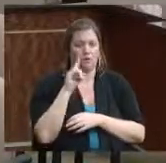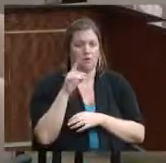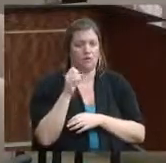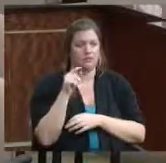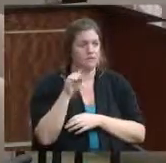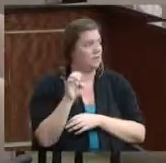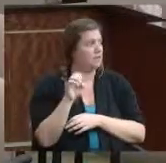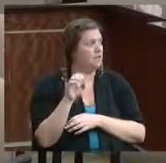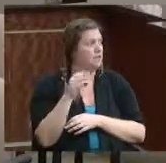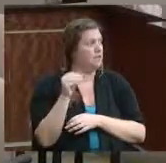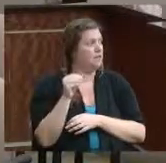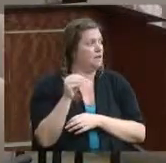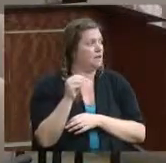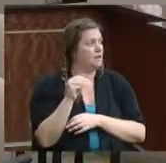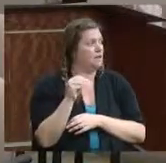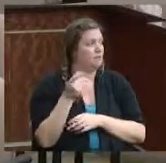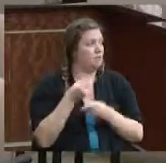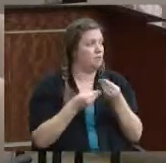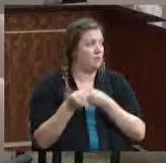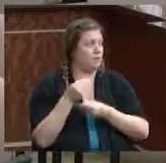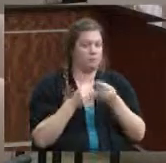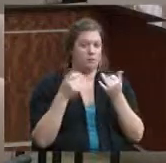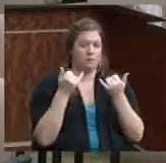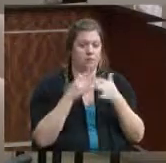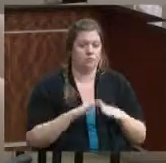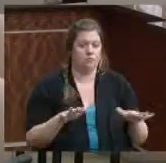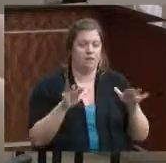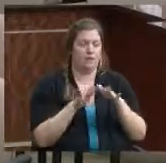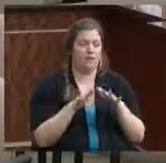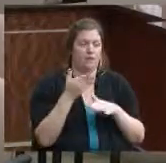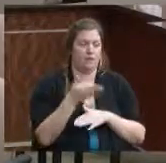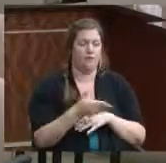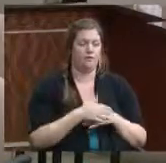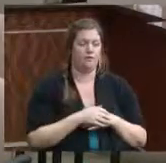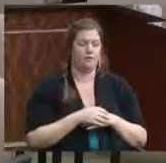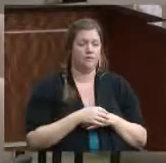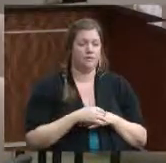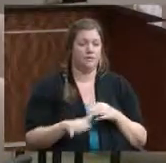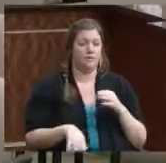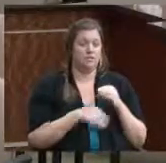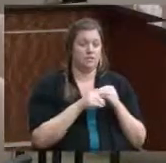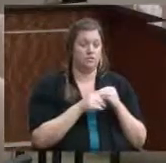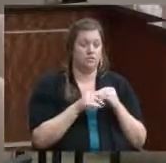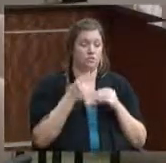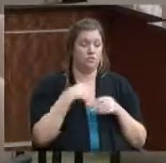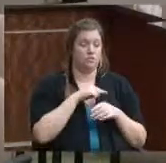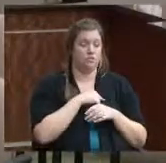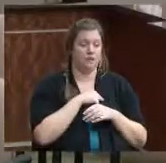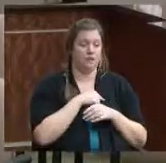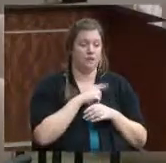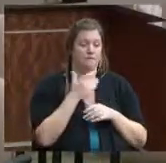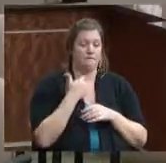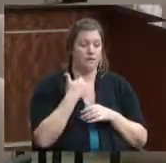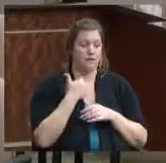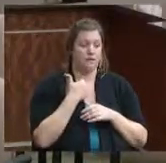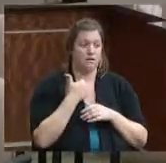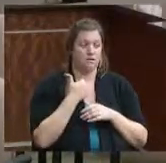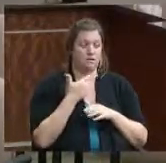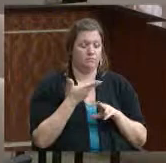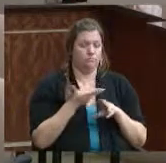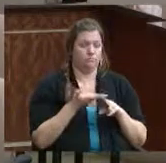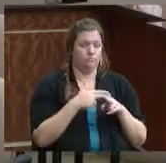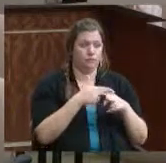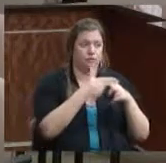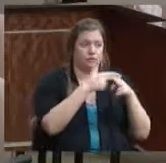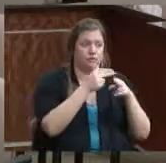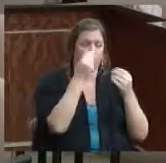park and the placement of the playground unit there. Additionally, there are increases